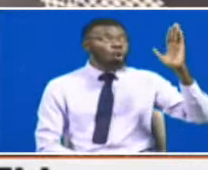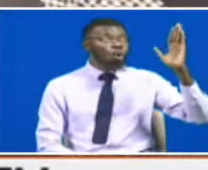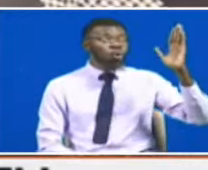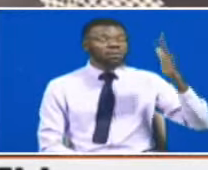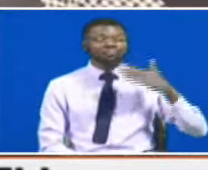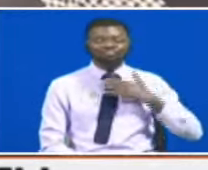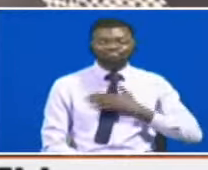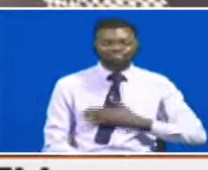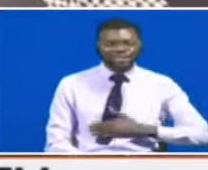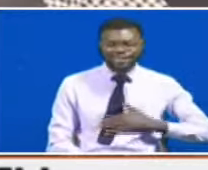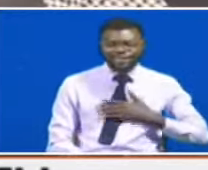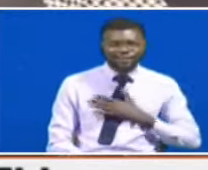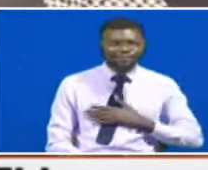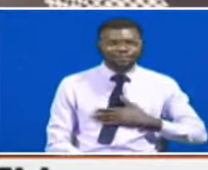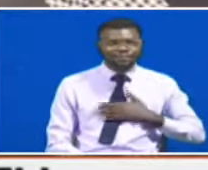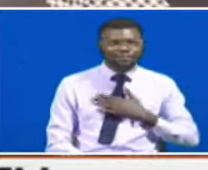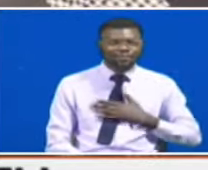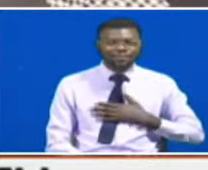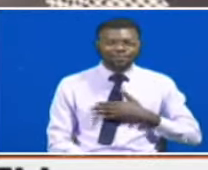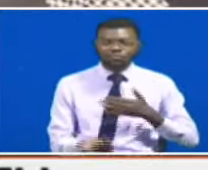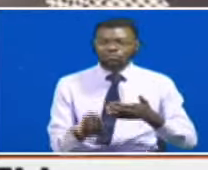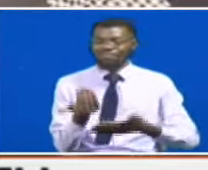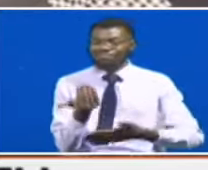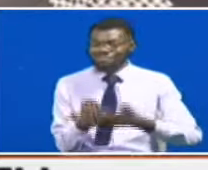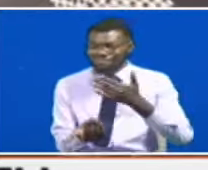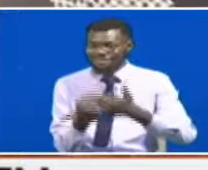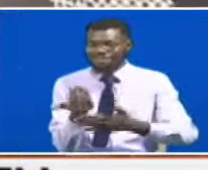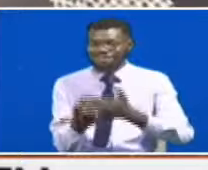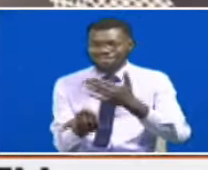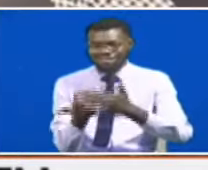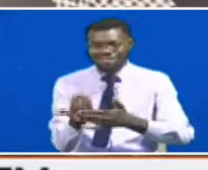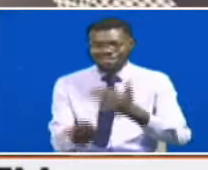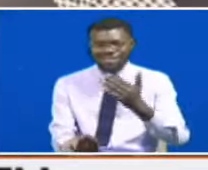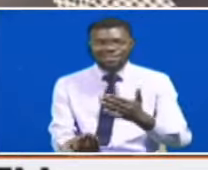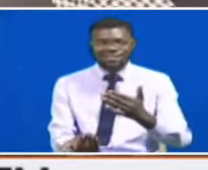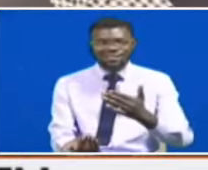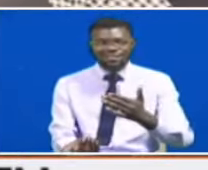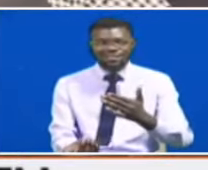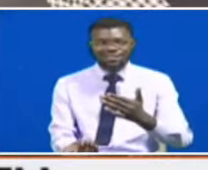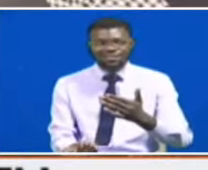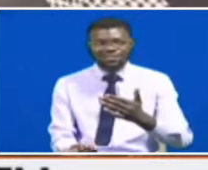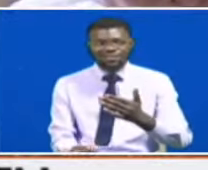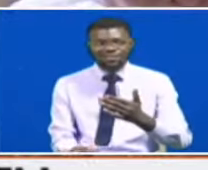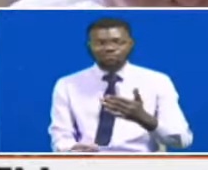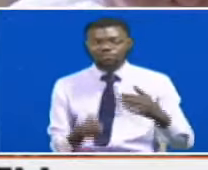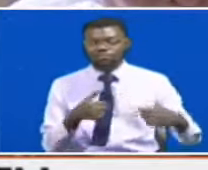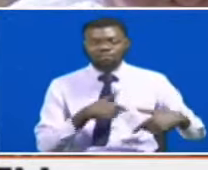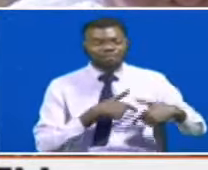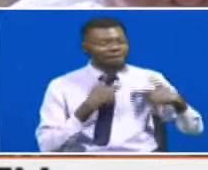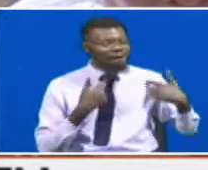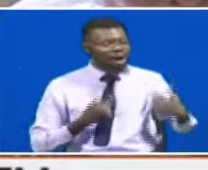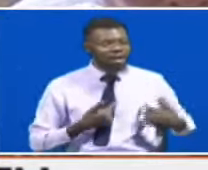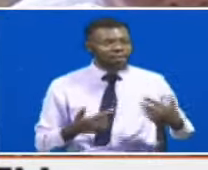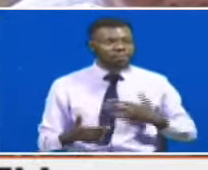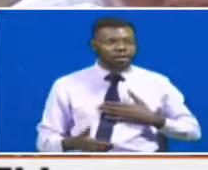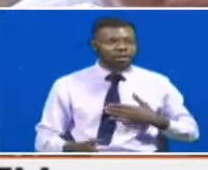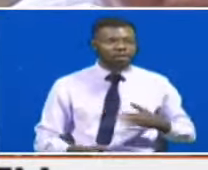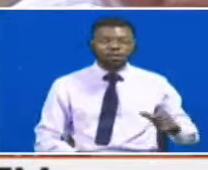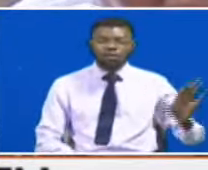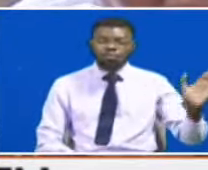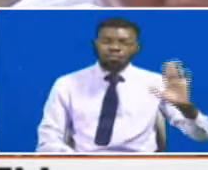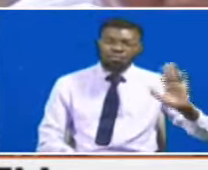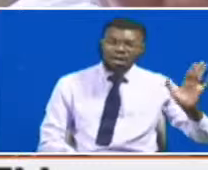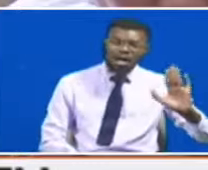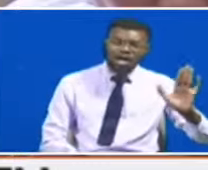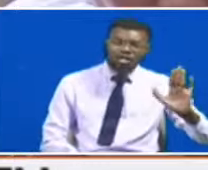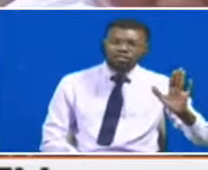please take care of my apple of my heart. Goodbye, my